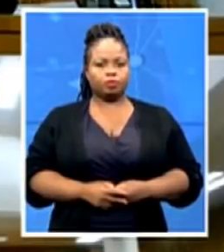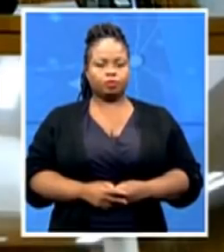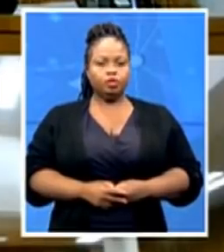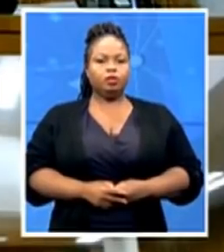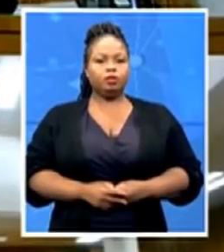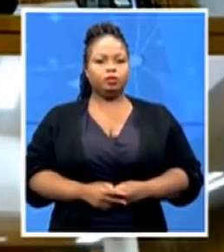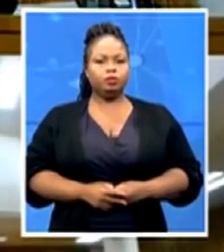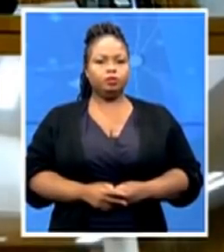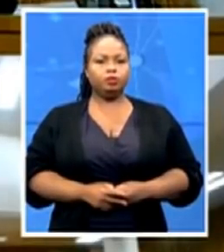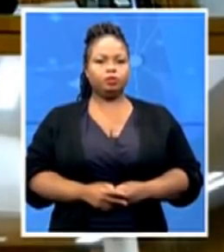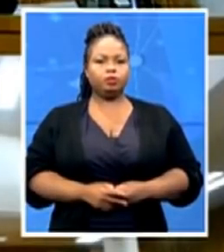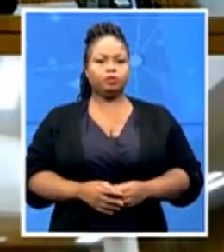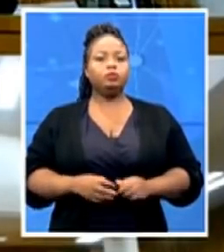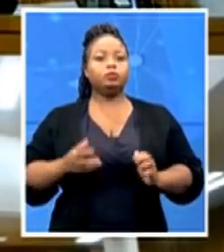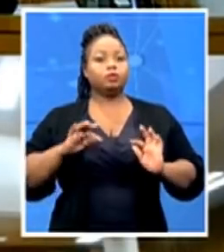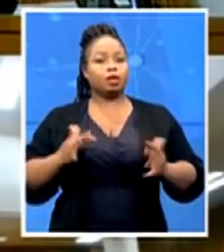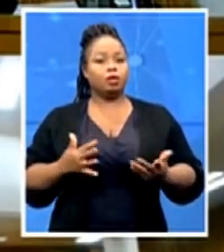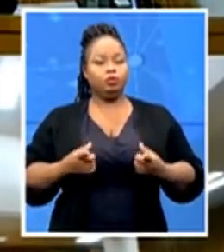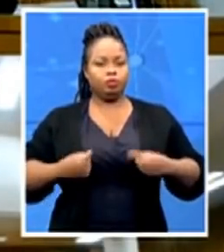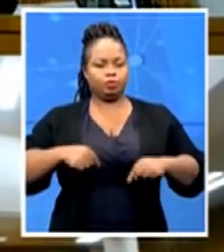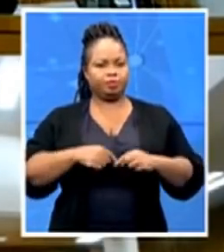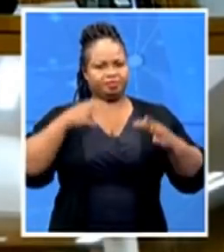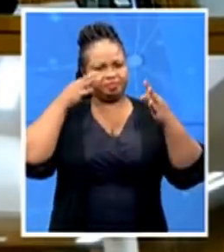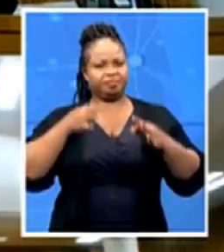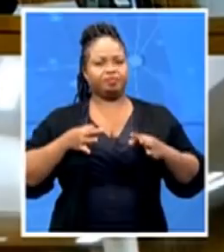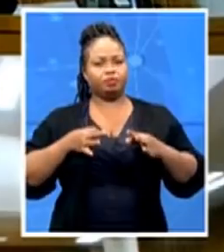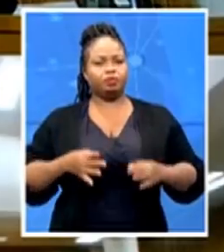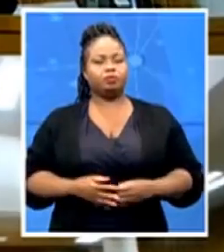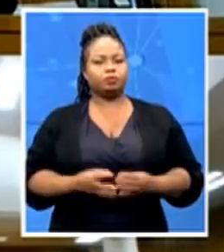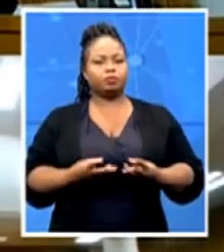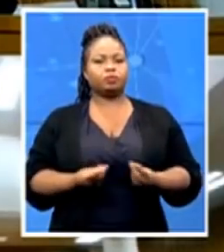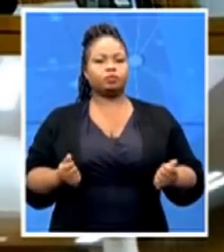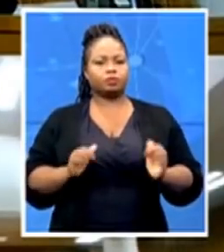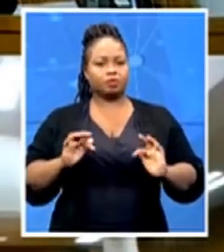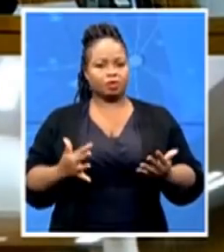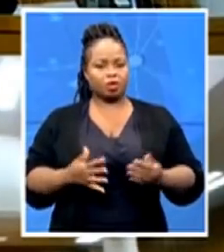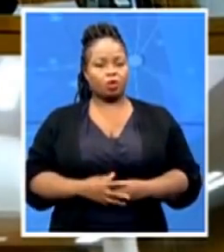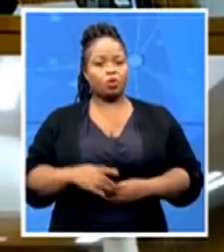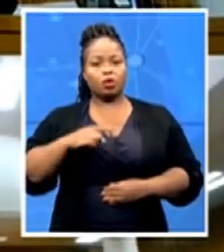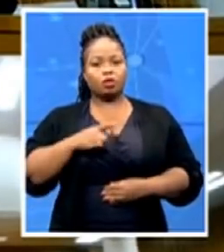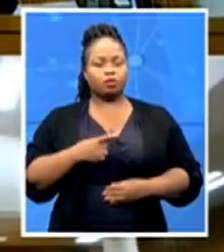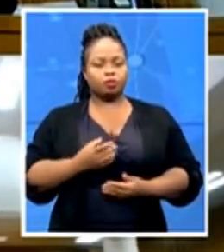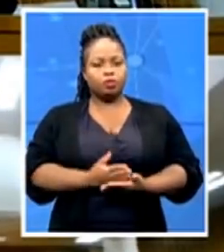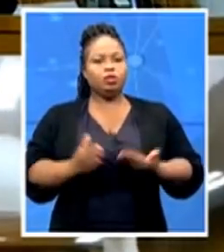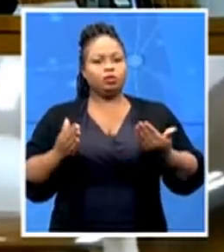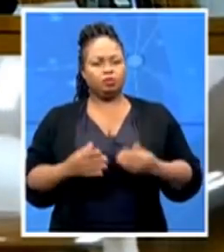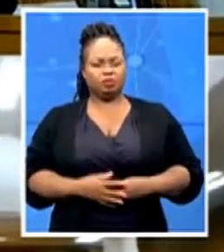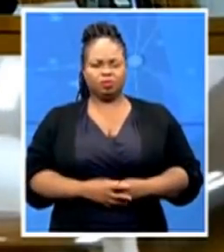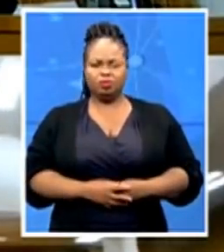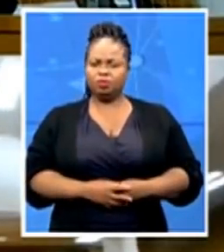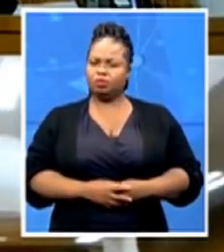those matters which were not canvassed orally. We stand by what is written here, but I shan't detain the court with